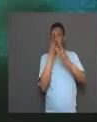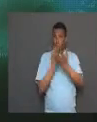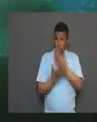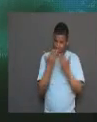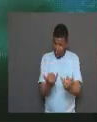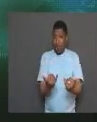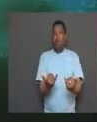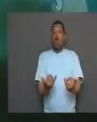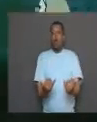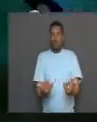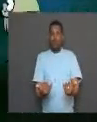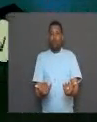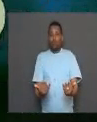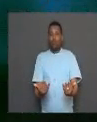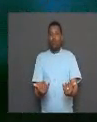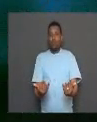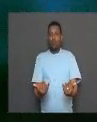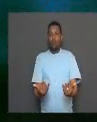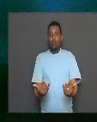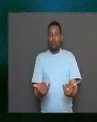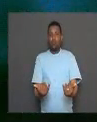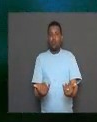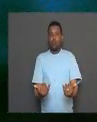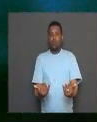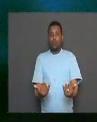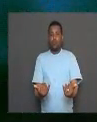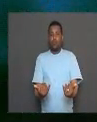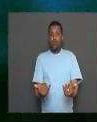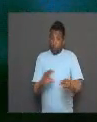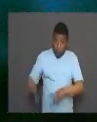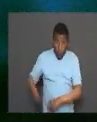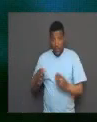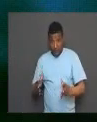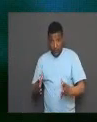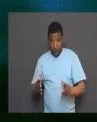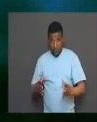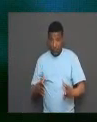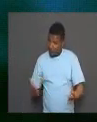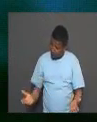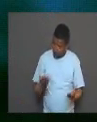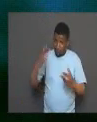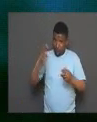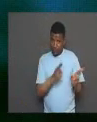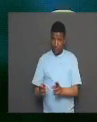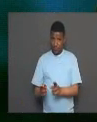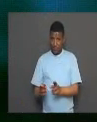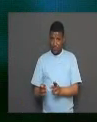now. Students, Let's get ready.